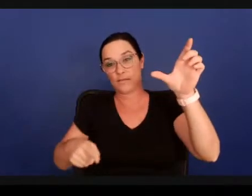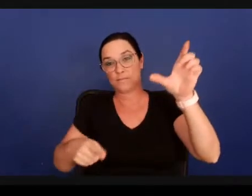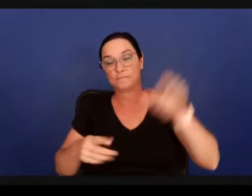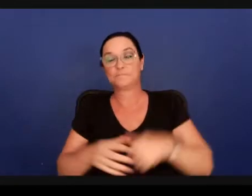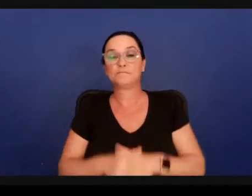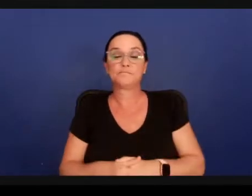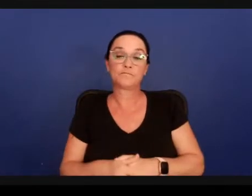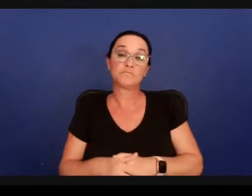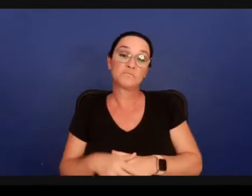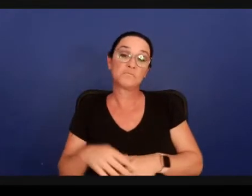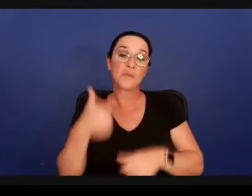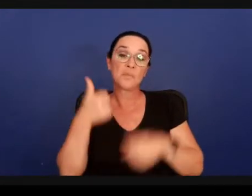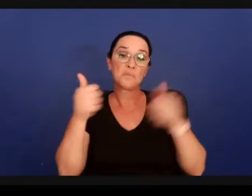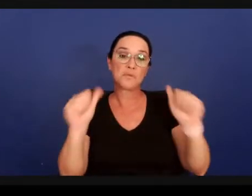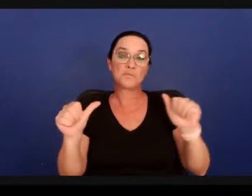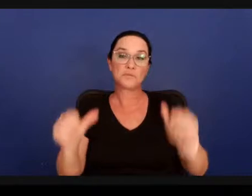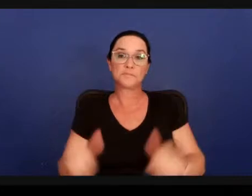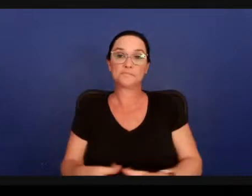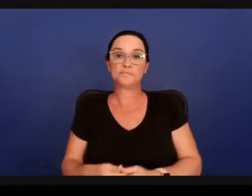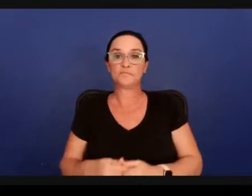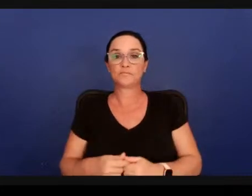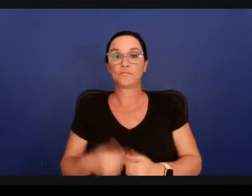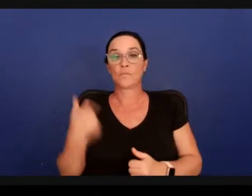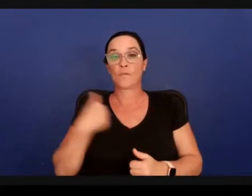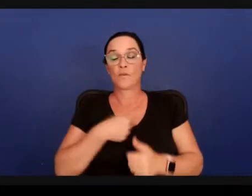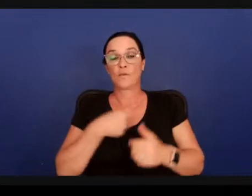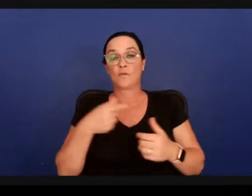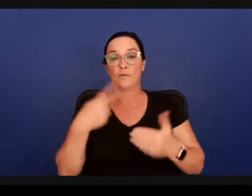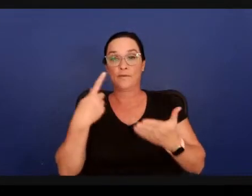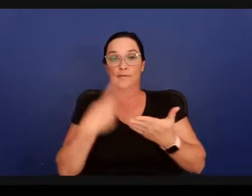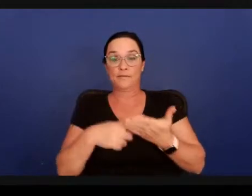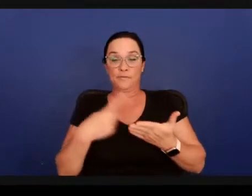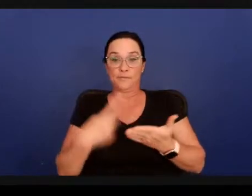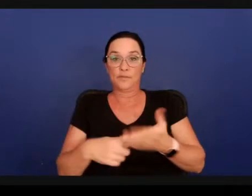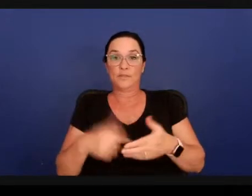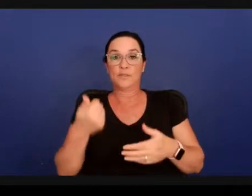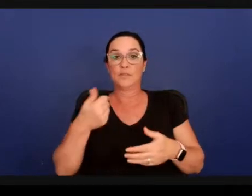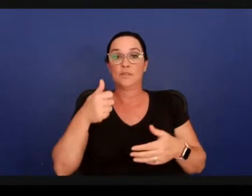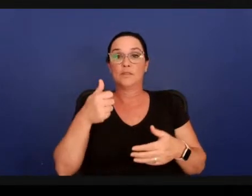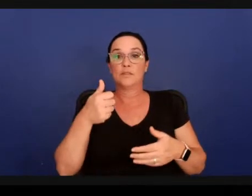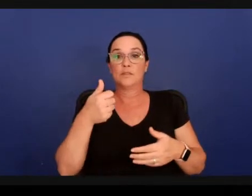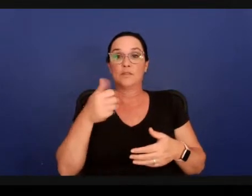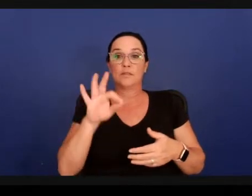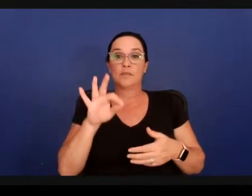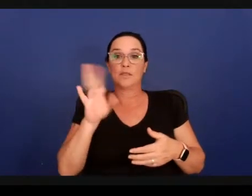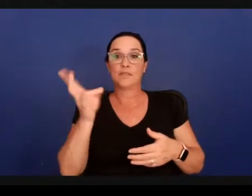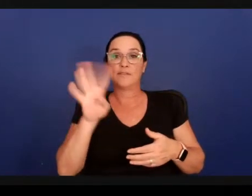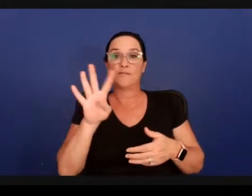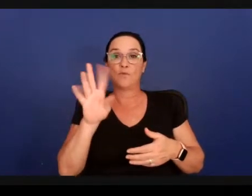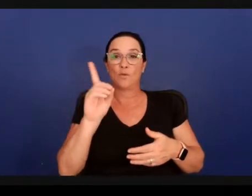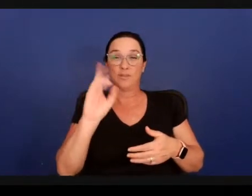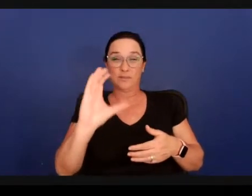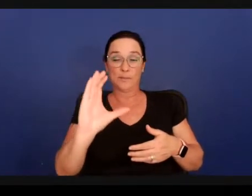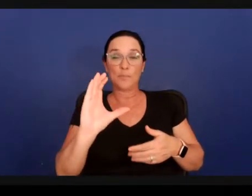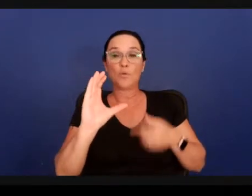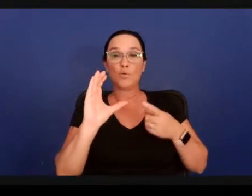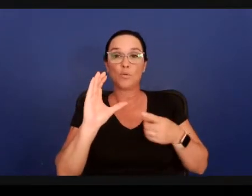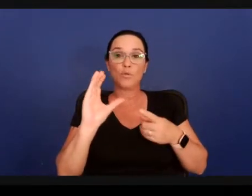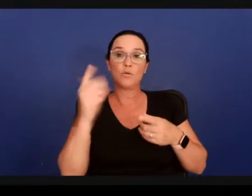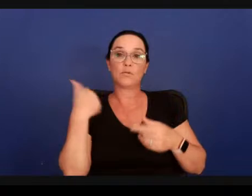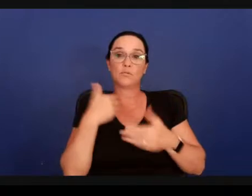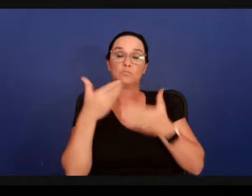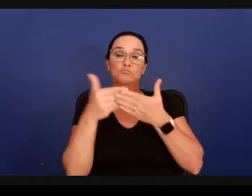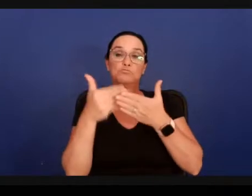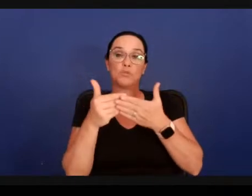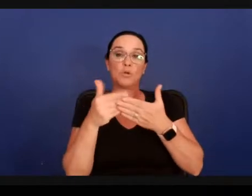possibility. We've discussed December 74 flow. That's this big red one right here. We're near this site of all